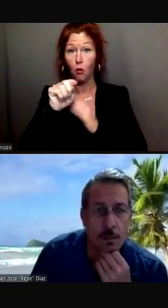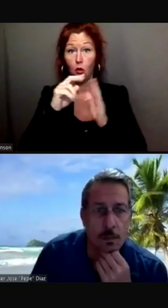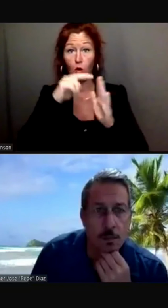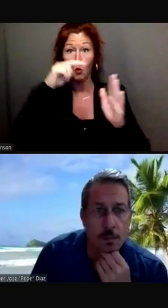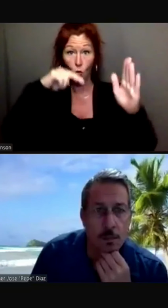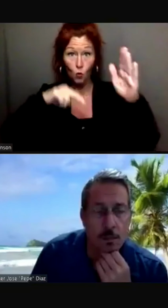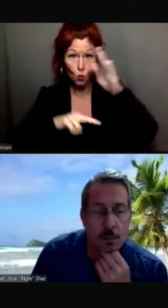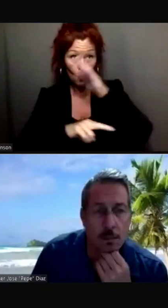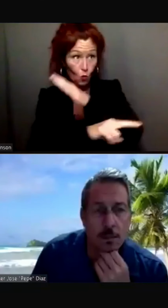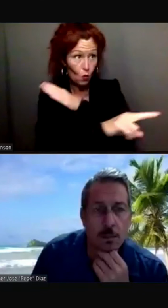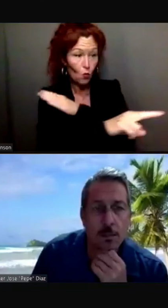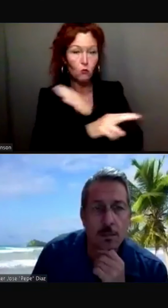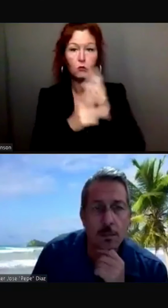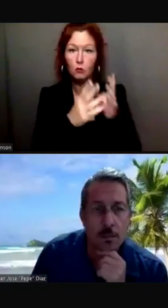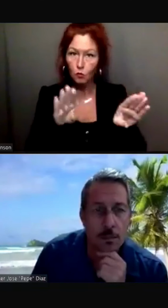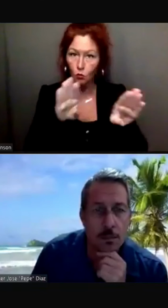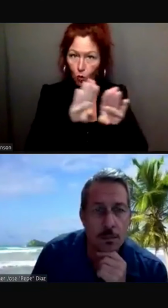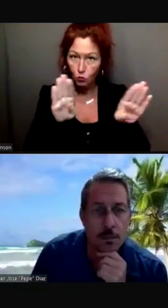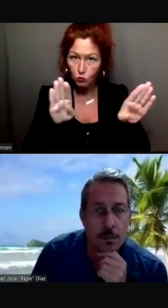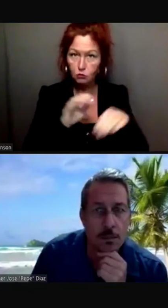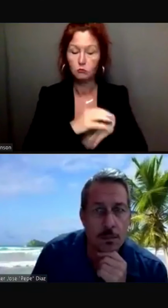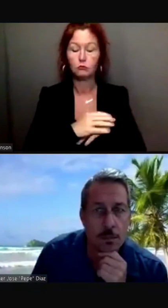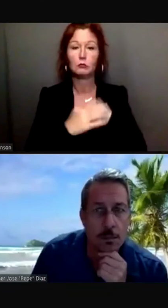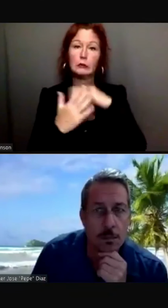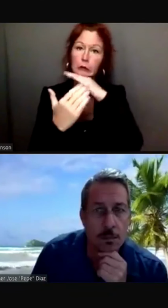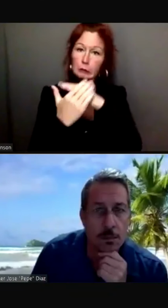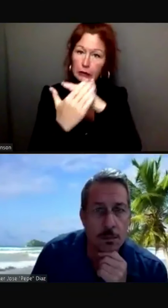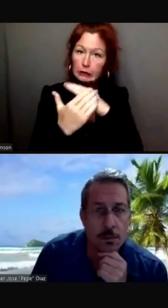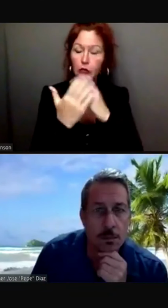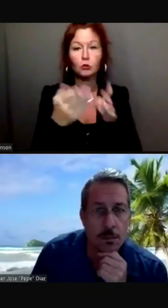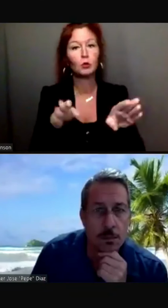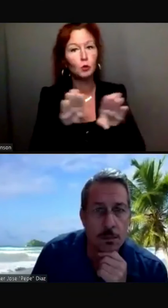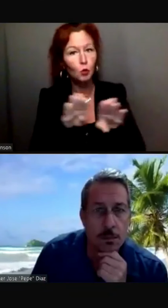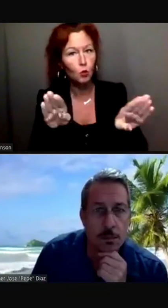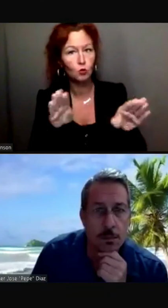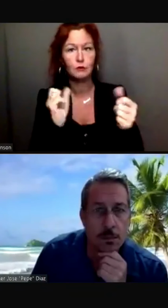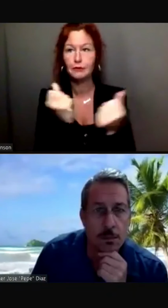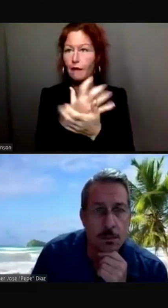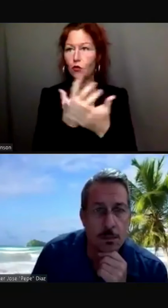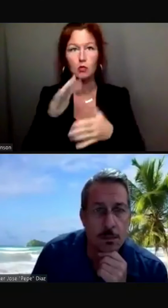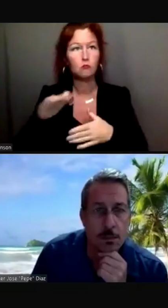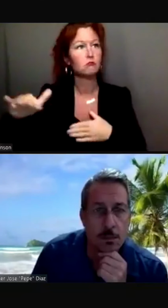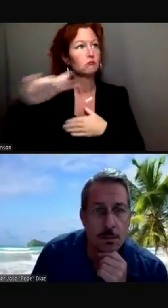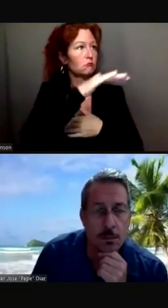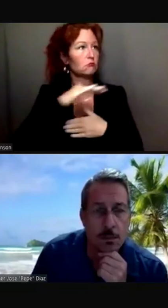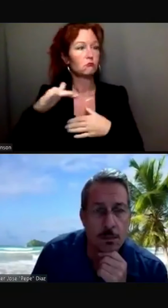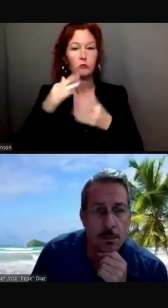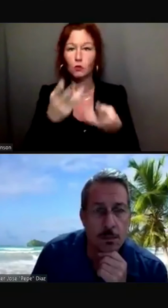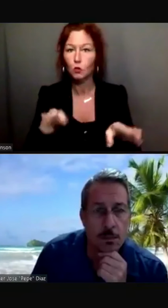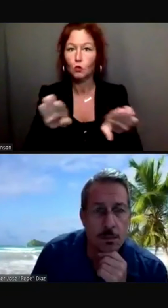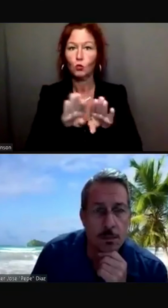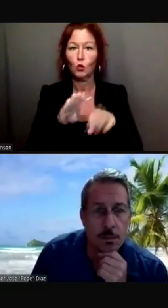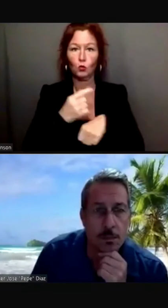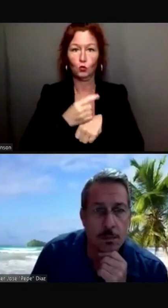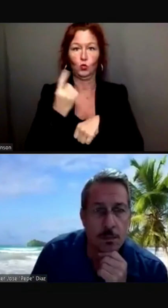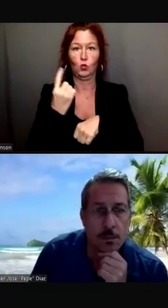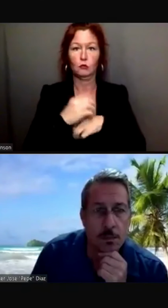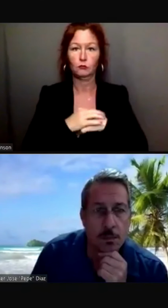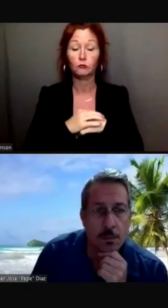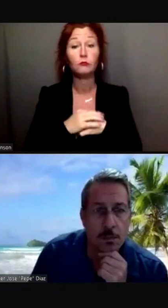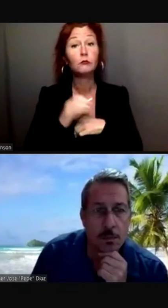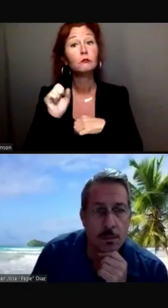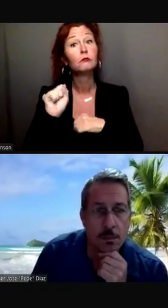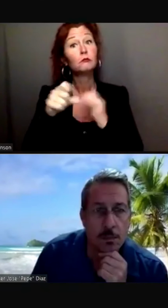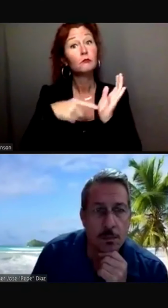to operate normally. Everyone should continue to keep informed by using the county's free app called Ready Miami-Dade. For